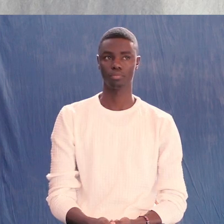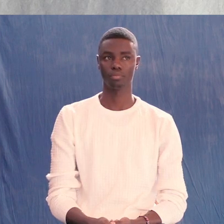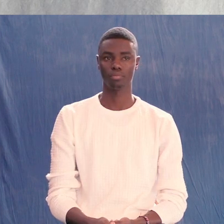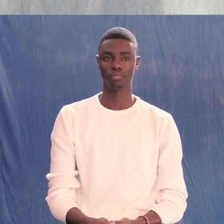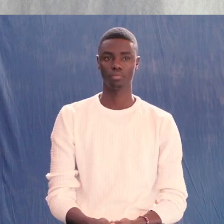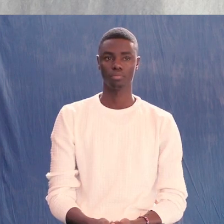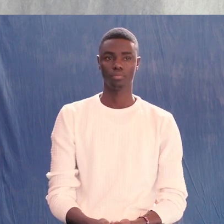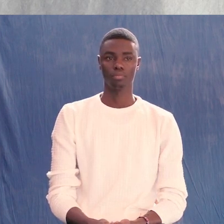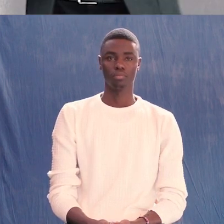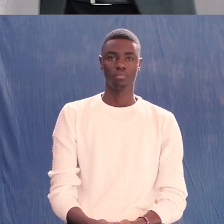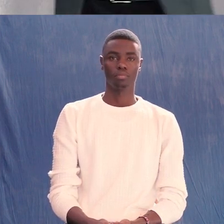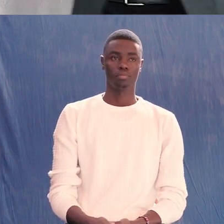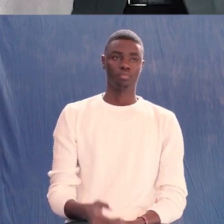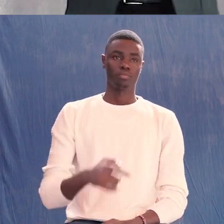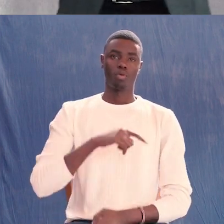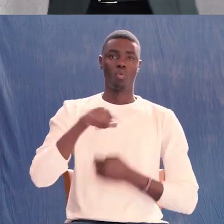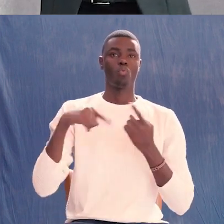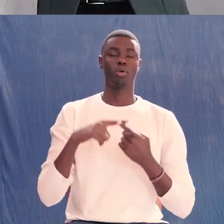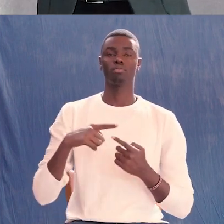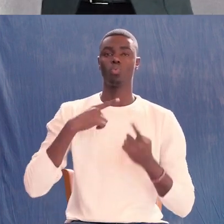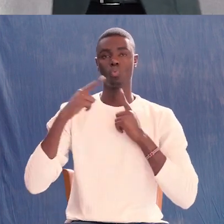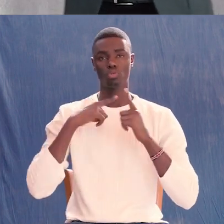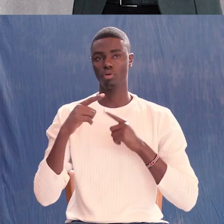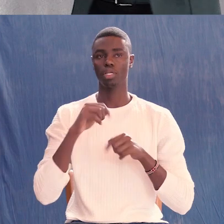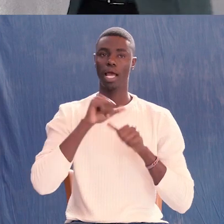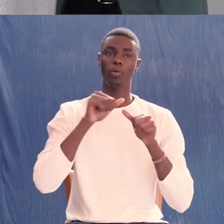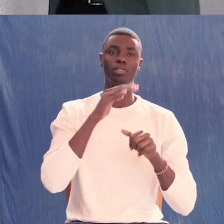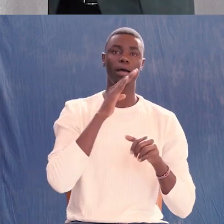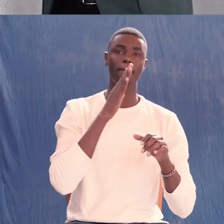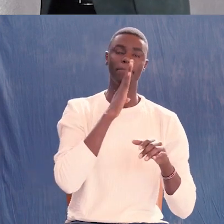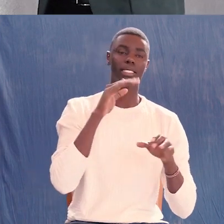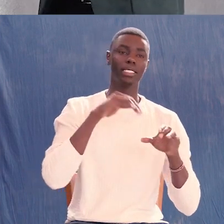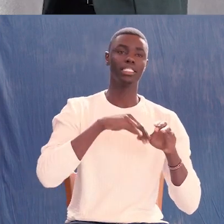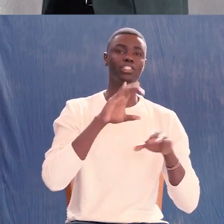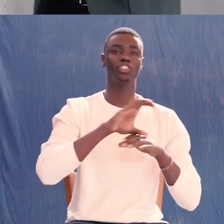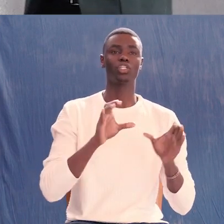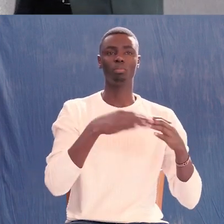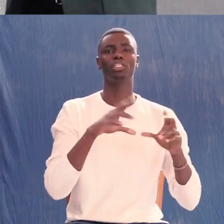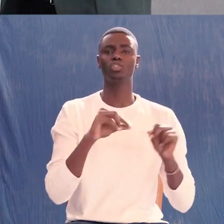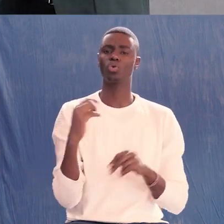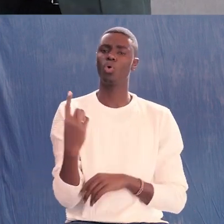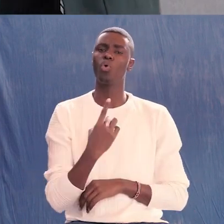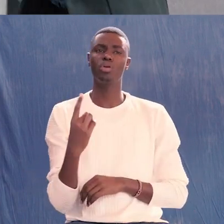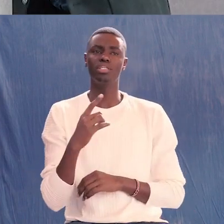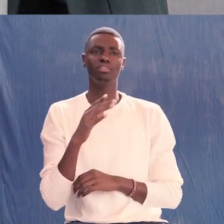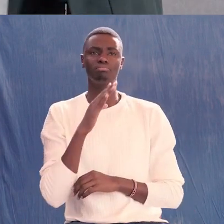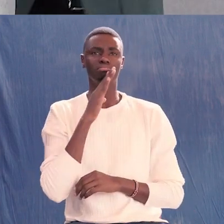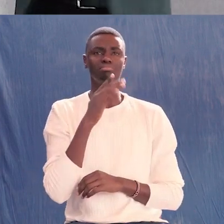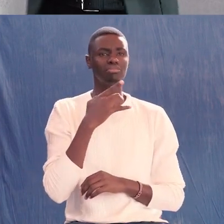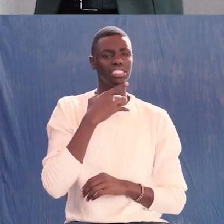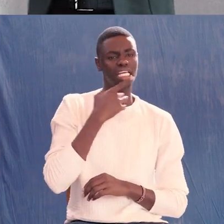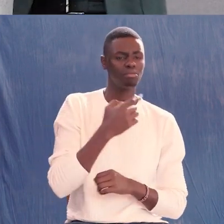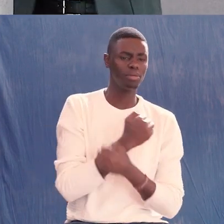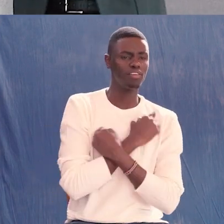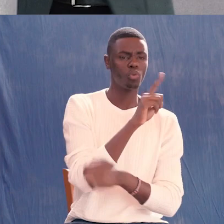And so when we talk about being in church communities, it's not just about being kind of safe, loving